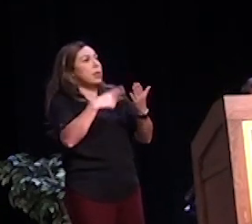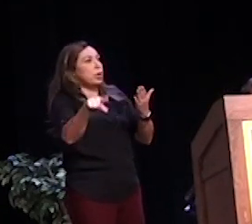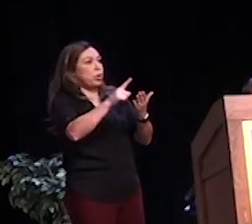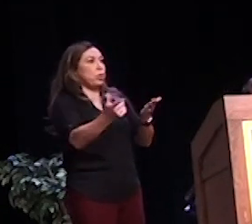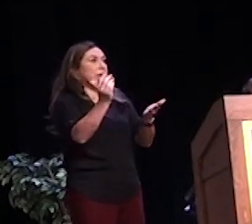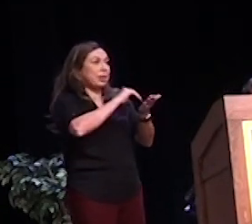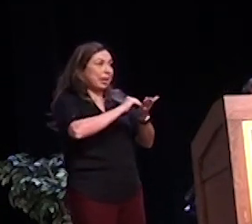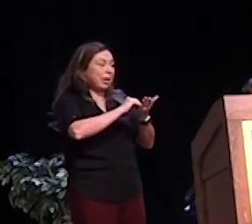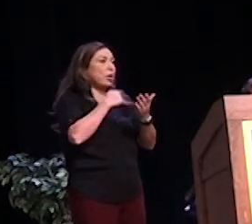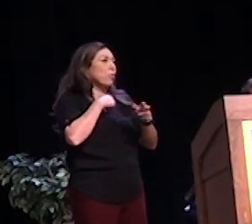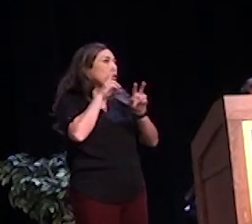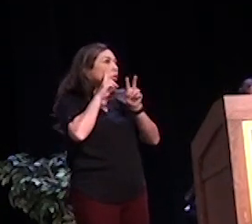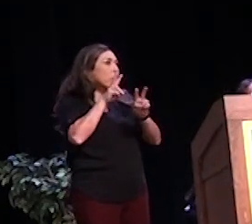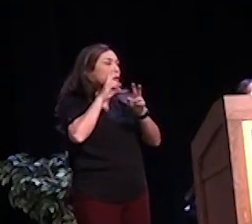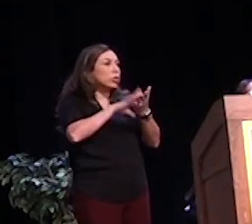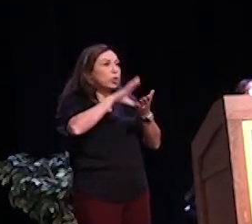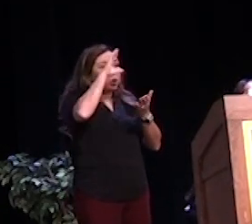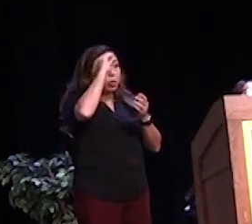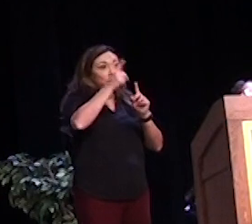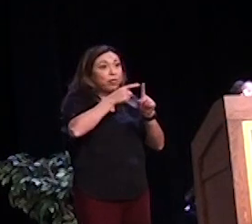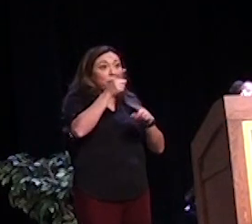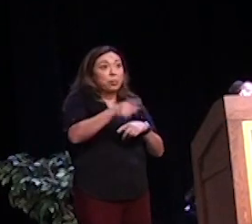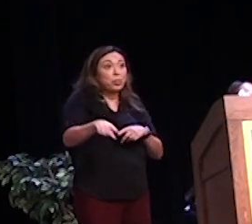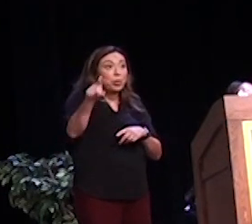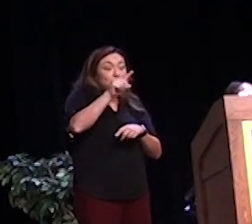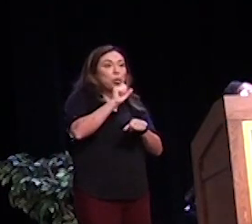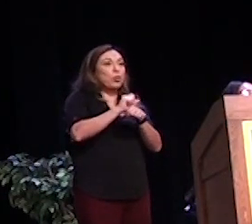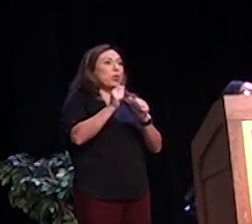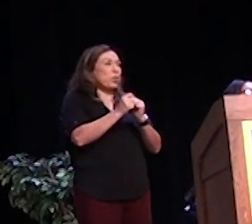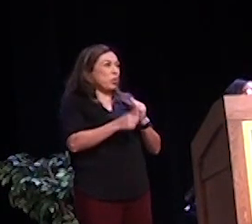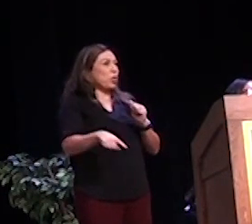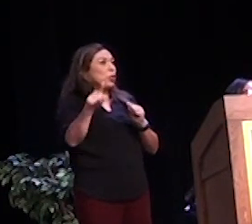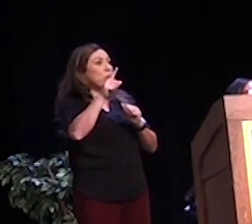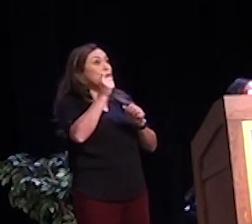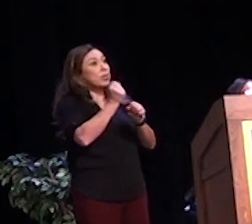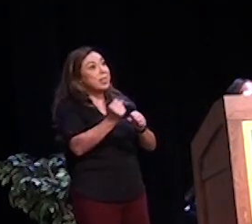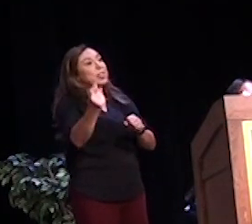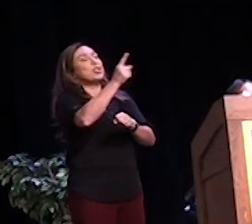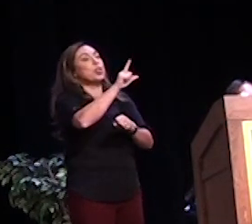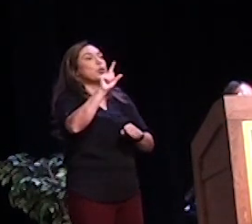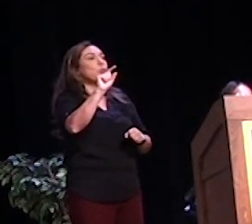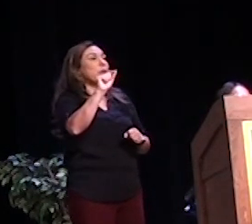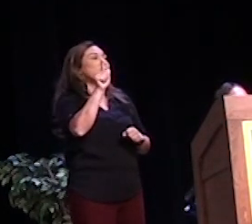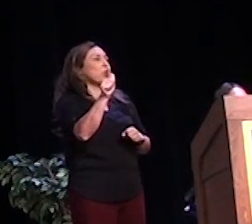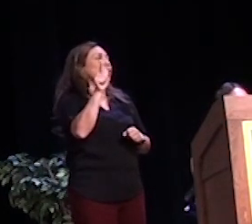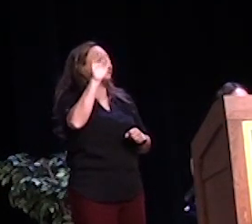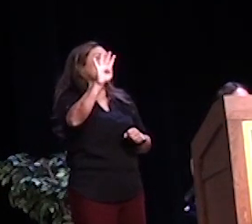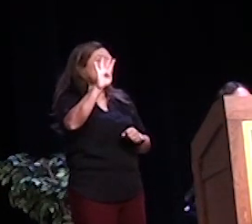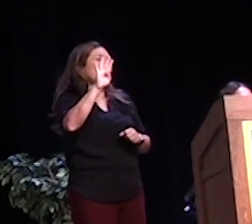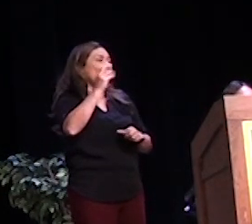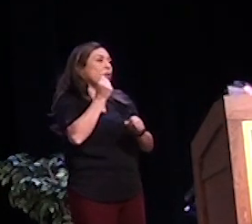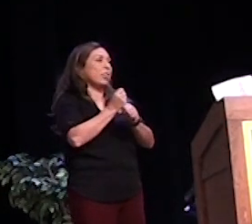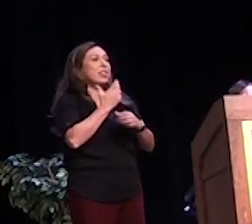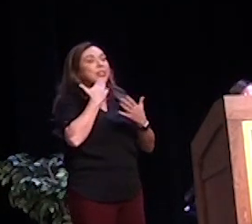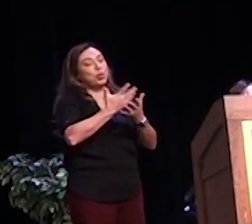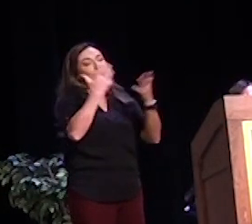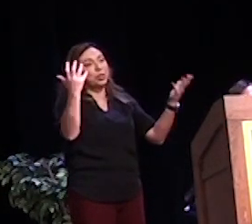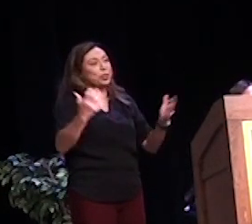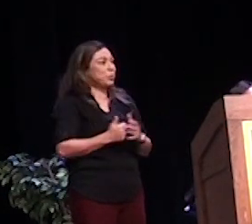all again, and we look forward to learning from you and working with you in 2022. Thank you so much.